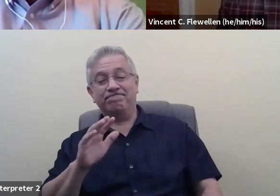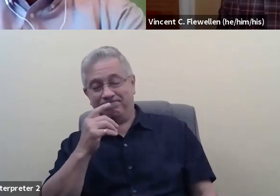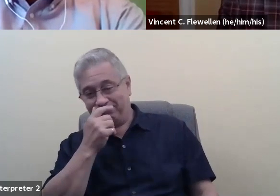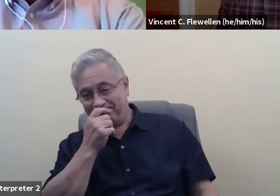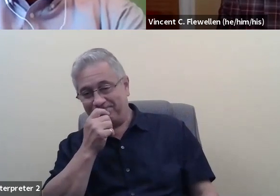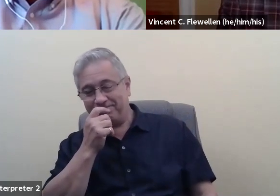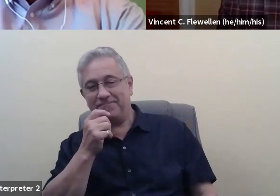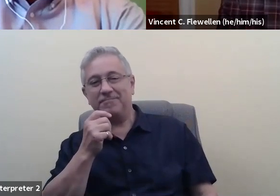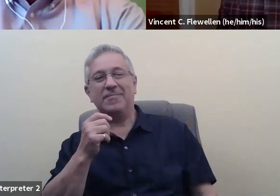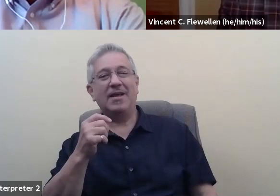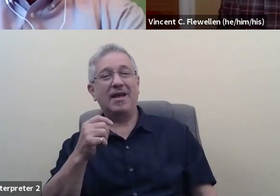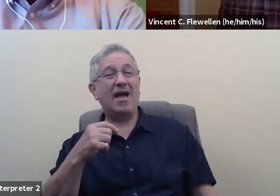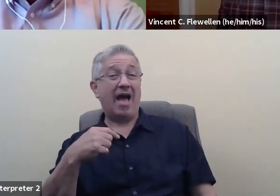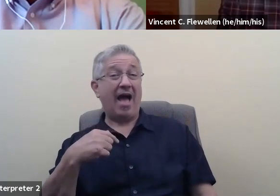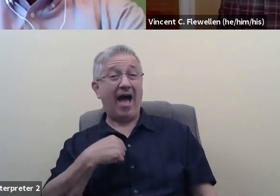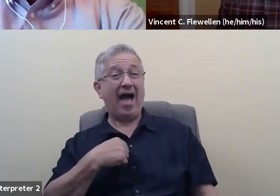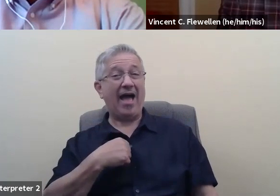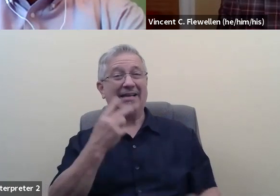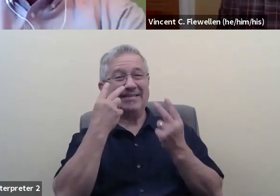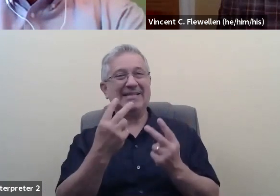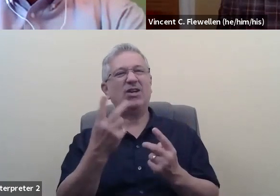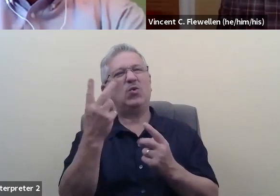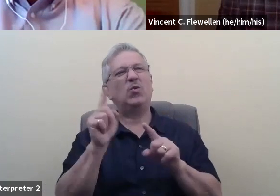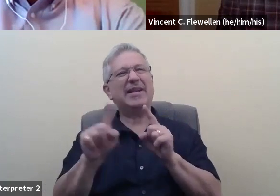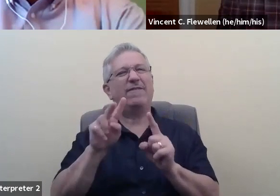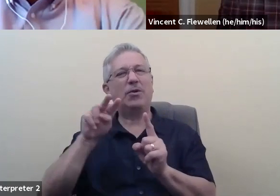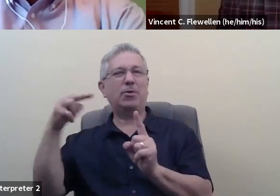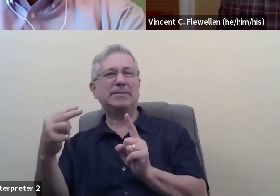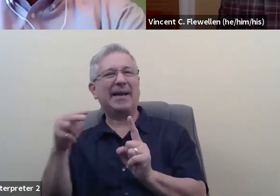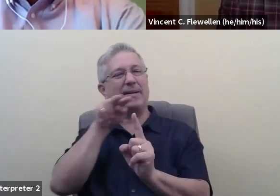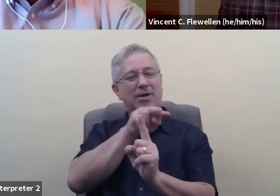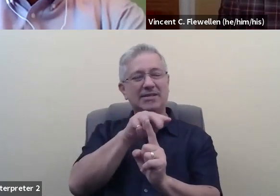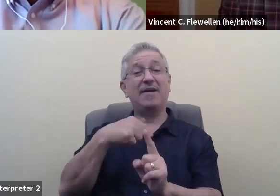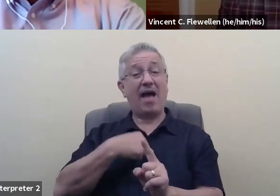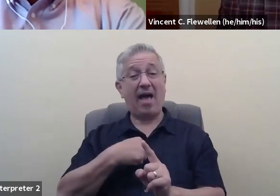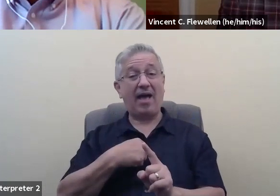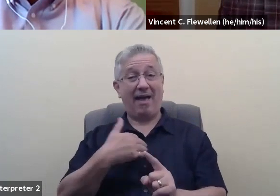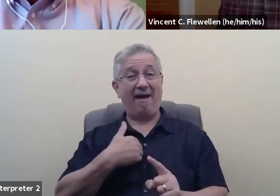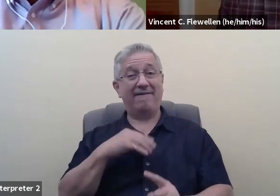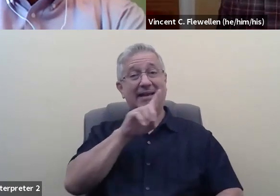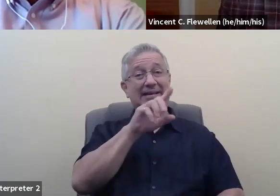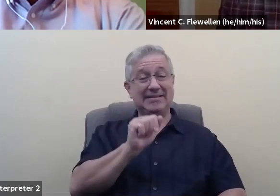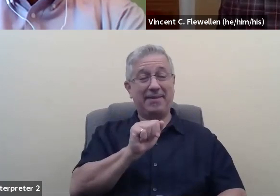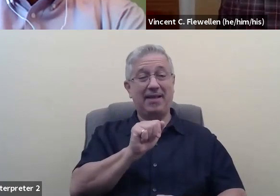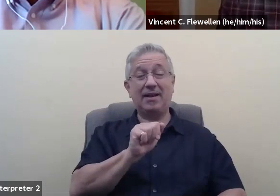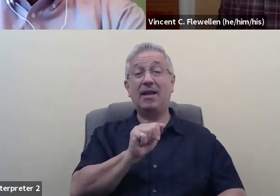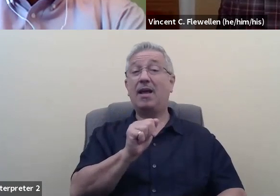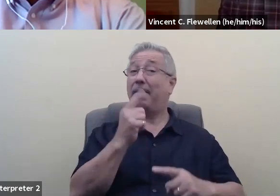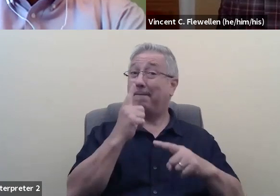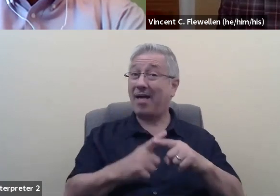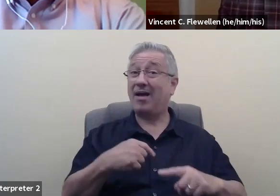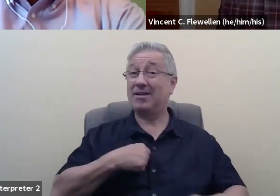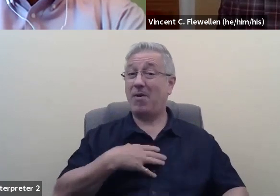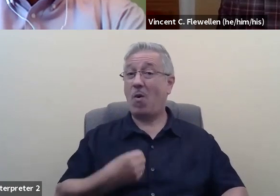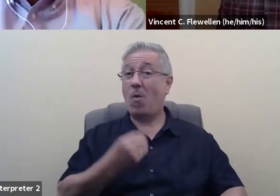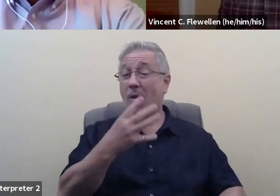I'm living this experience from two sides. One is a person with a disability, but also, as a visibly, I'm a white male, right? Like, there's a lot